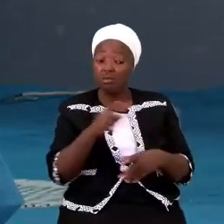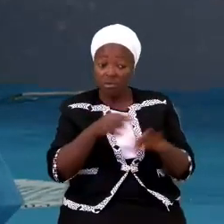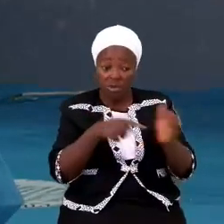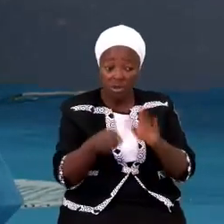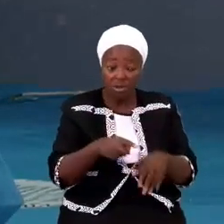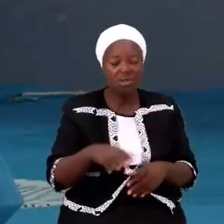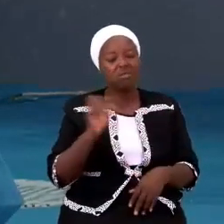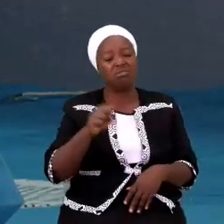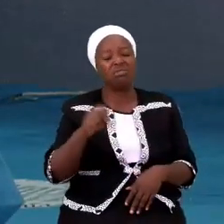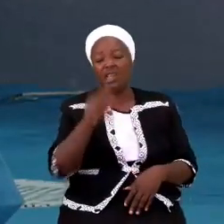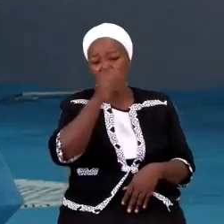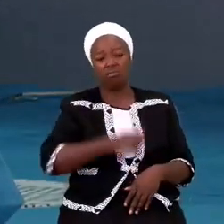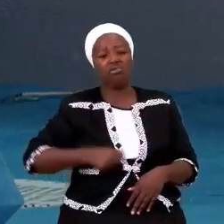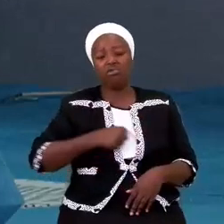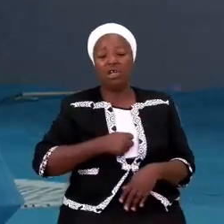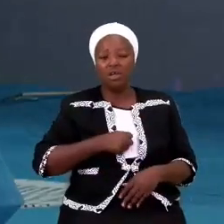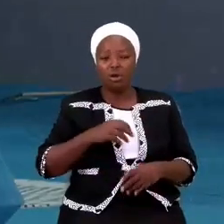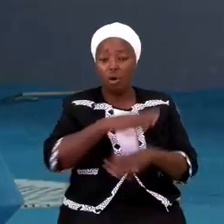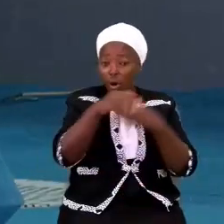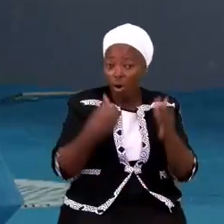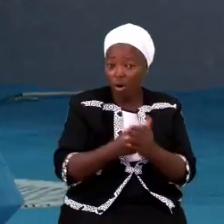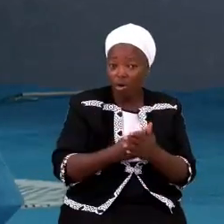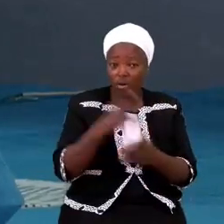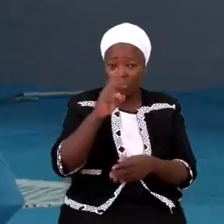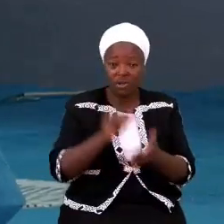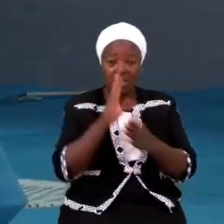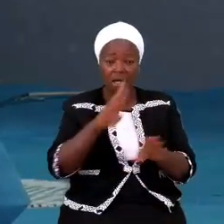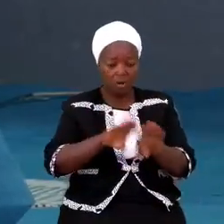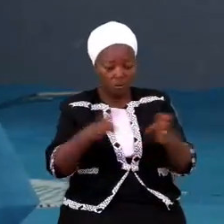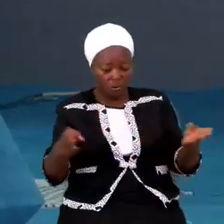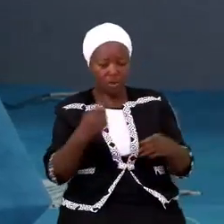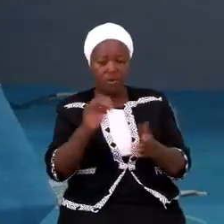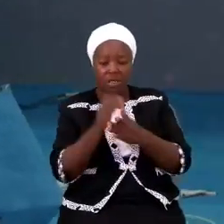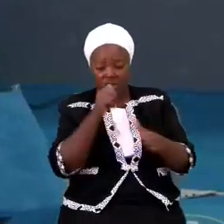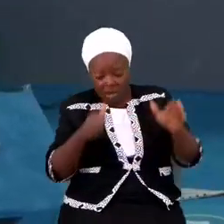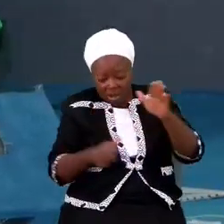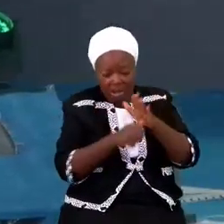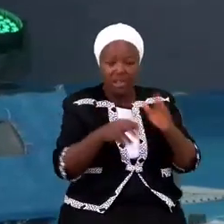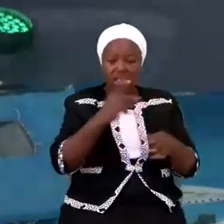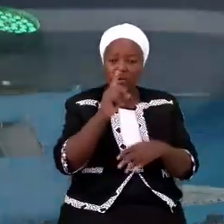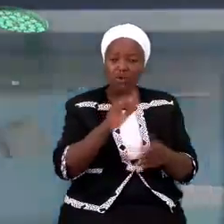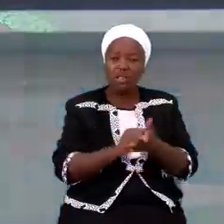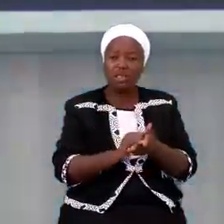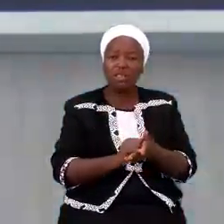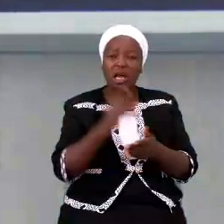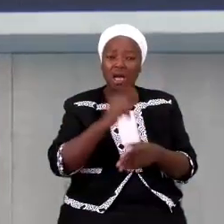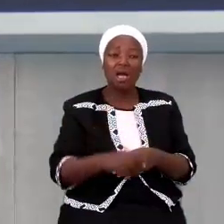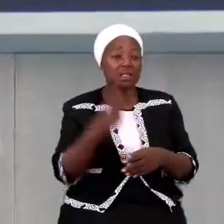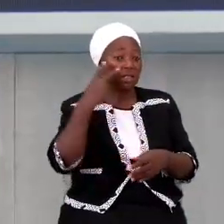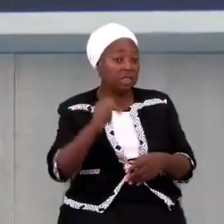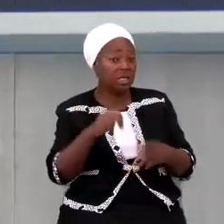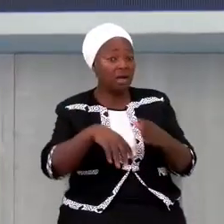ones that are obvious, the ones that are visible, and the ones that are not visible. It says he wants everyone